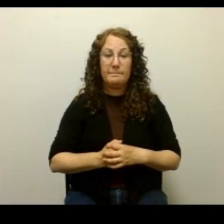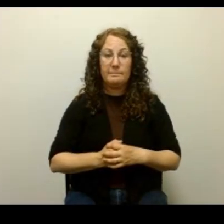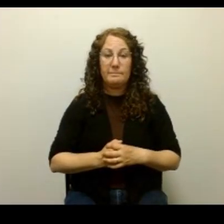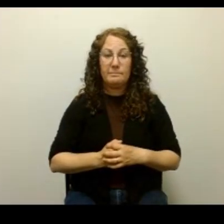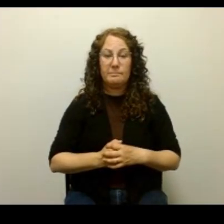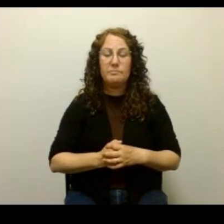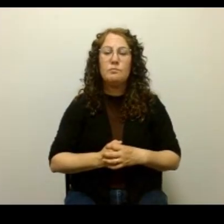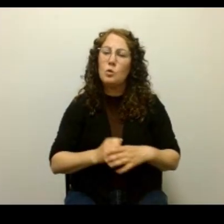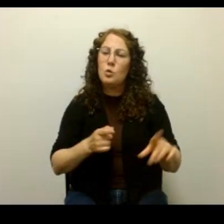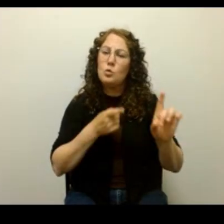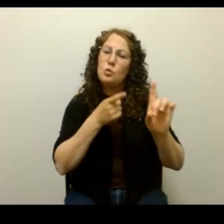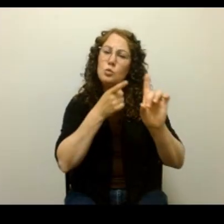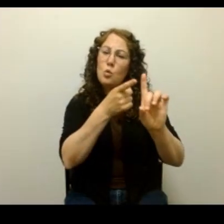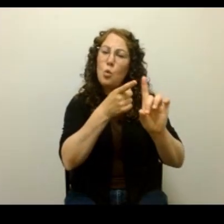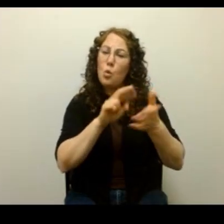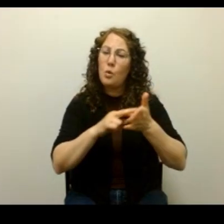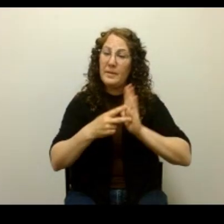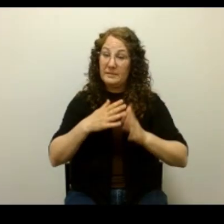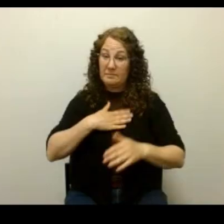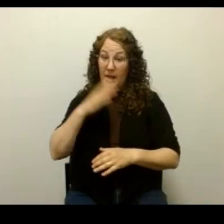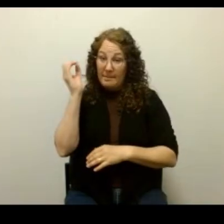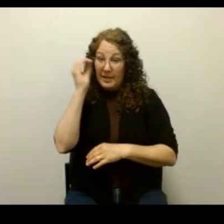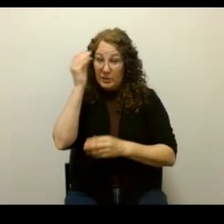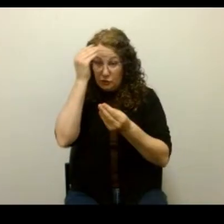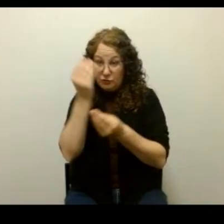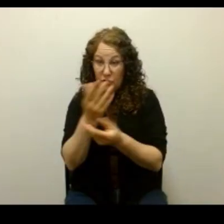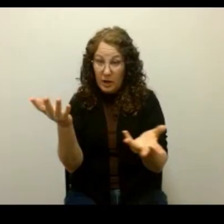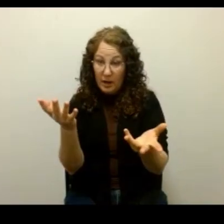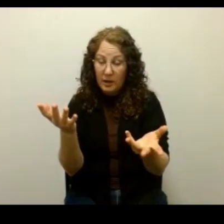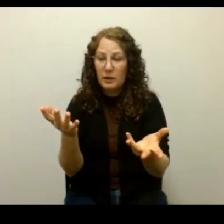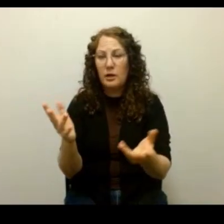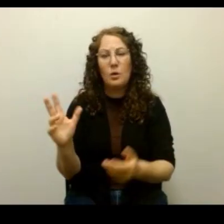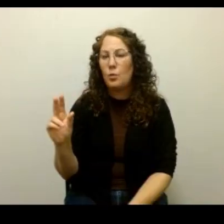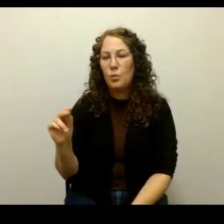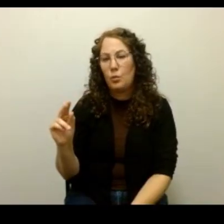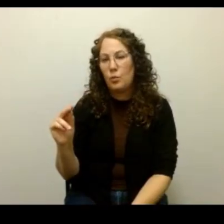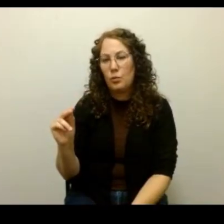isn't to share their own opinion.